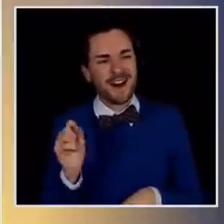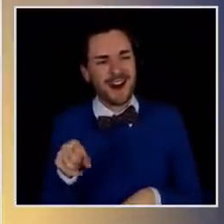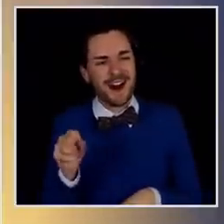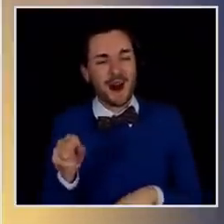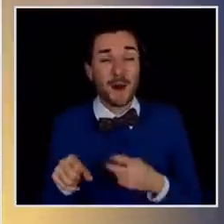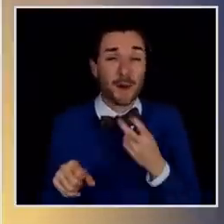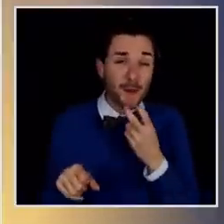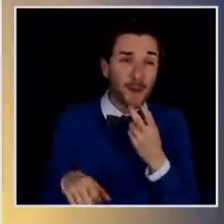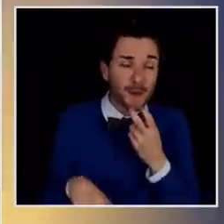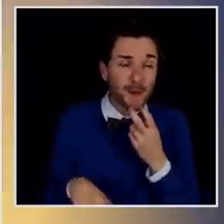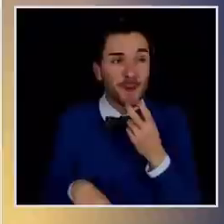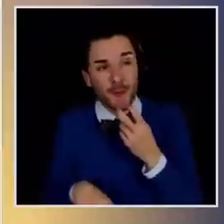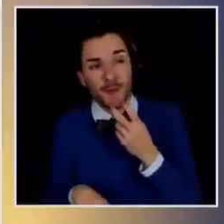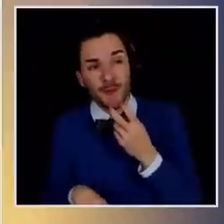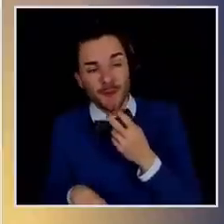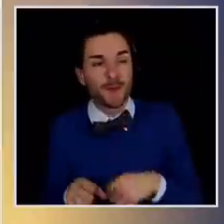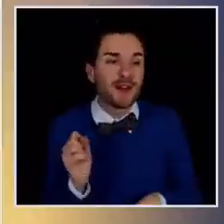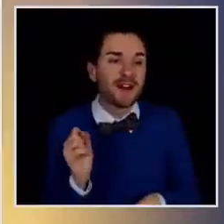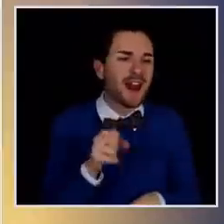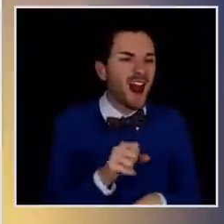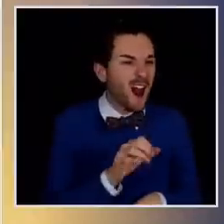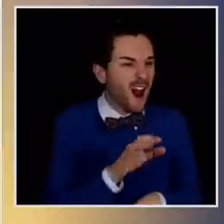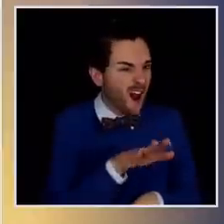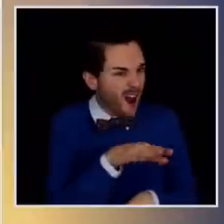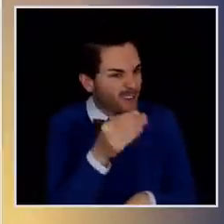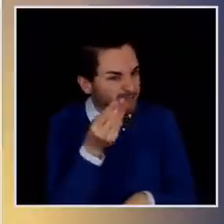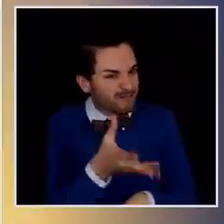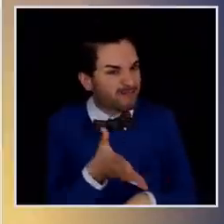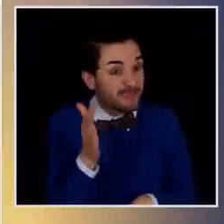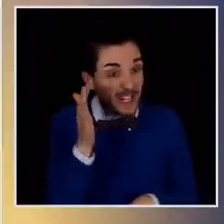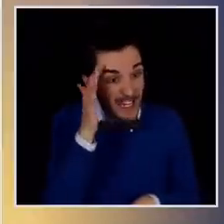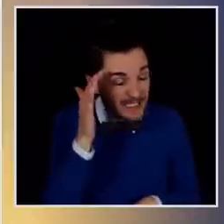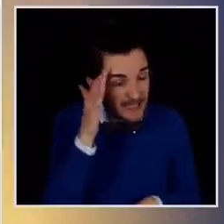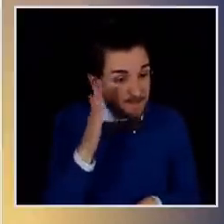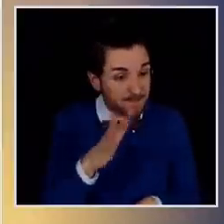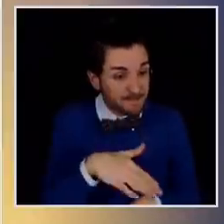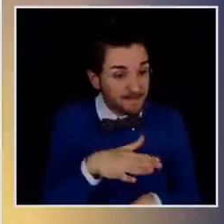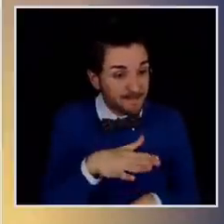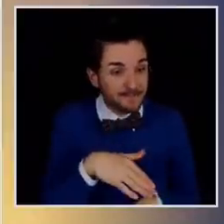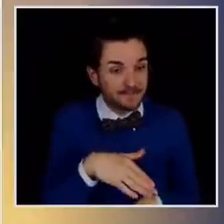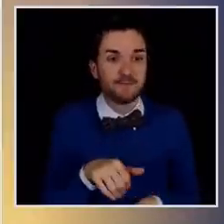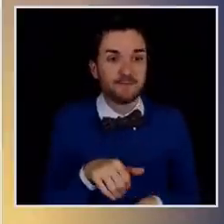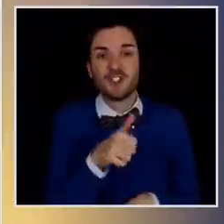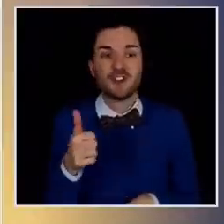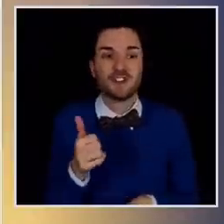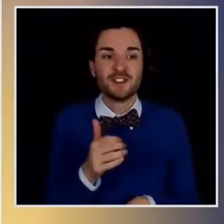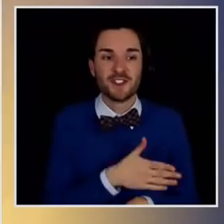You're sick.